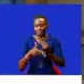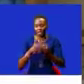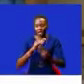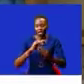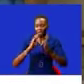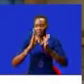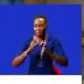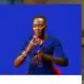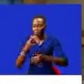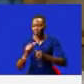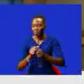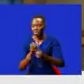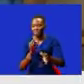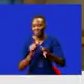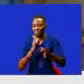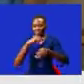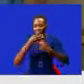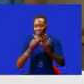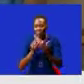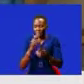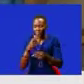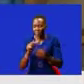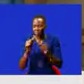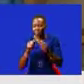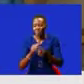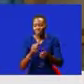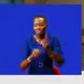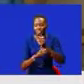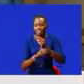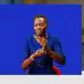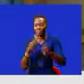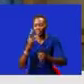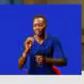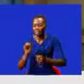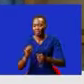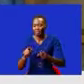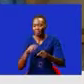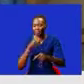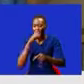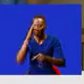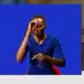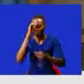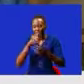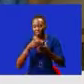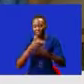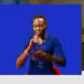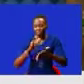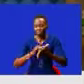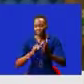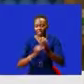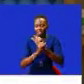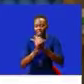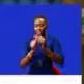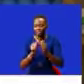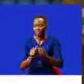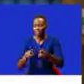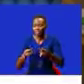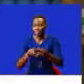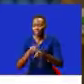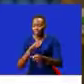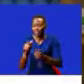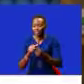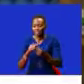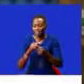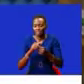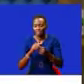people, even if it is not biological. You are able to support an orphan through the insurance. There's also an